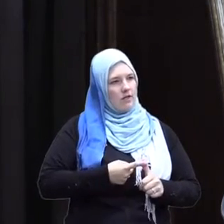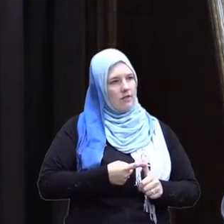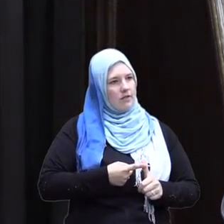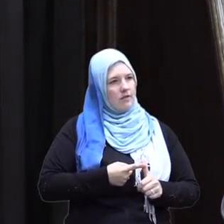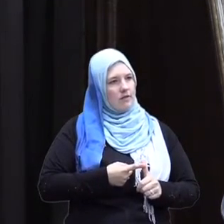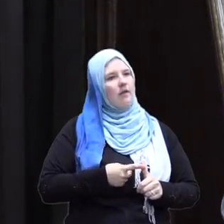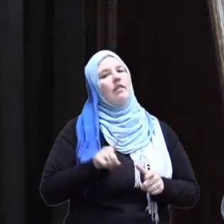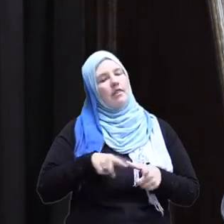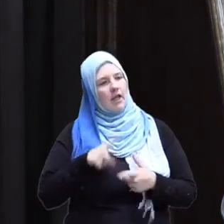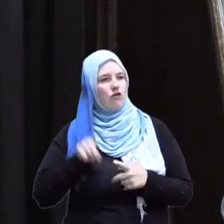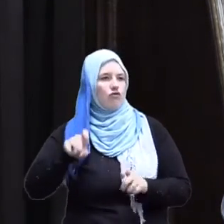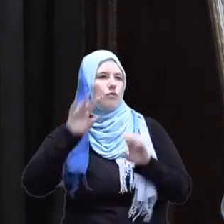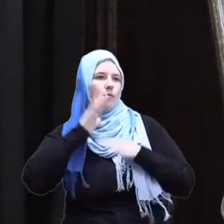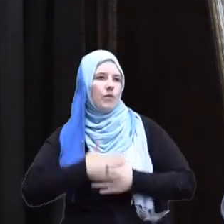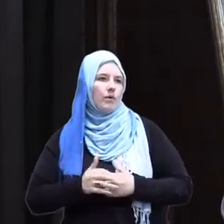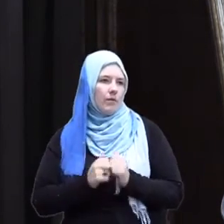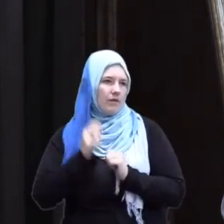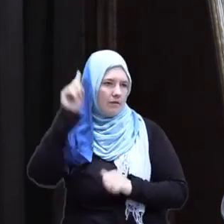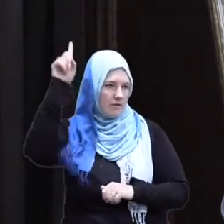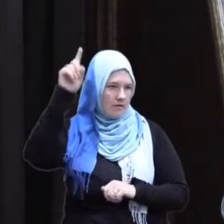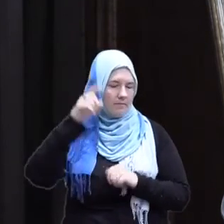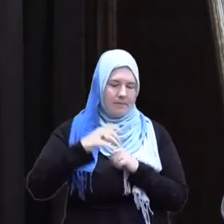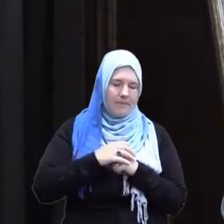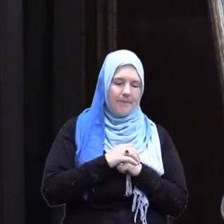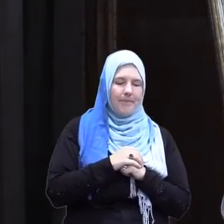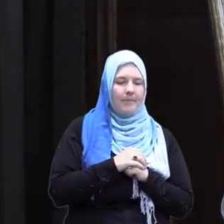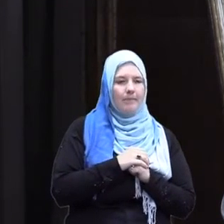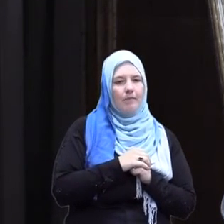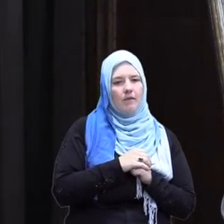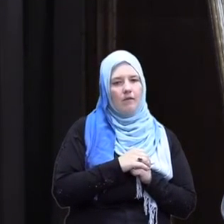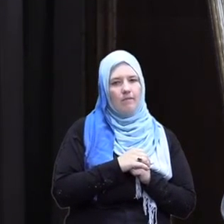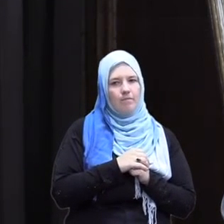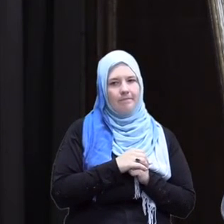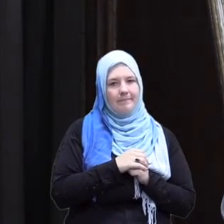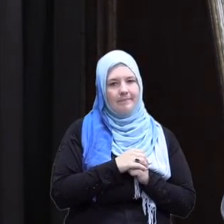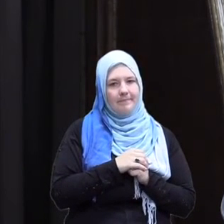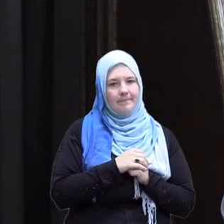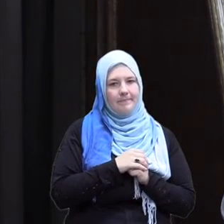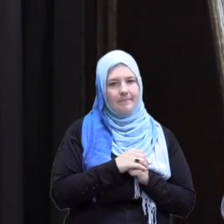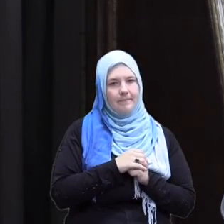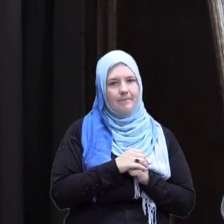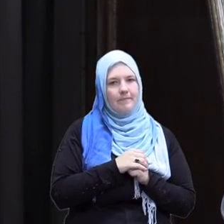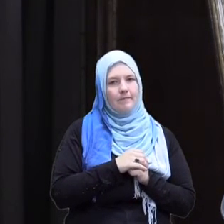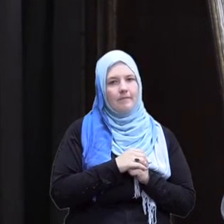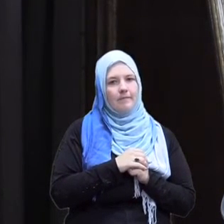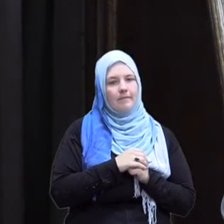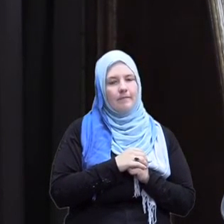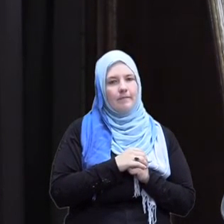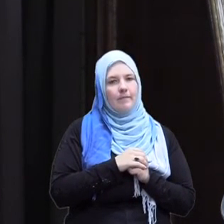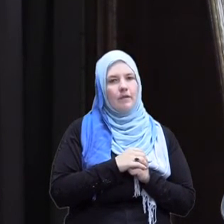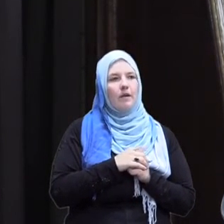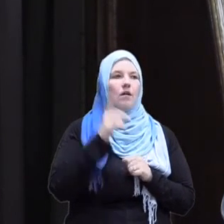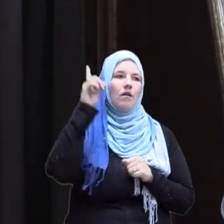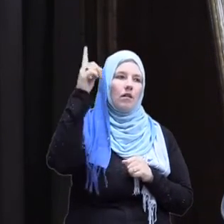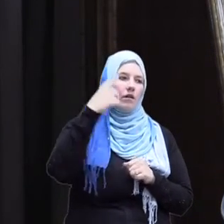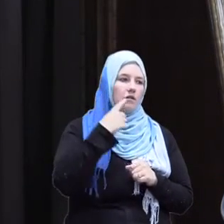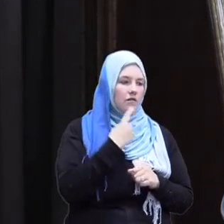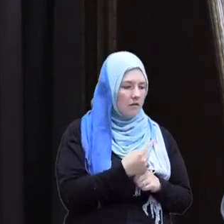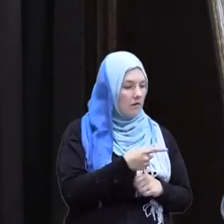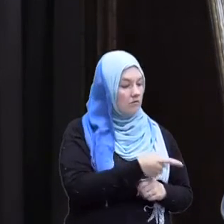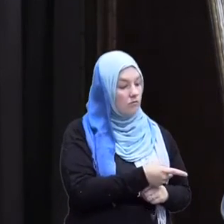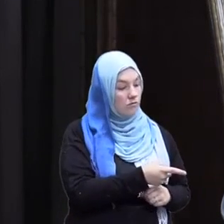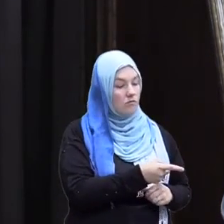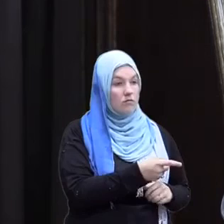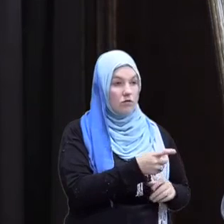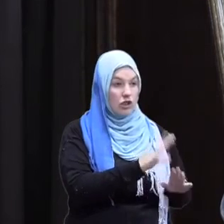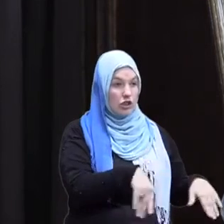turned away except for a few among you, and you've always been turning away. I hope